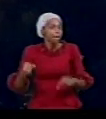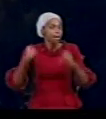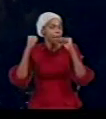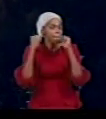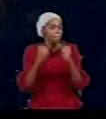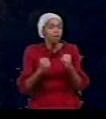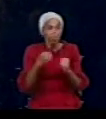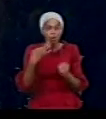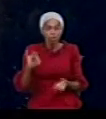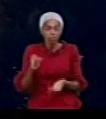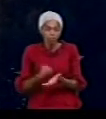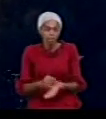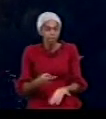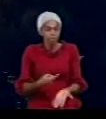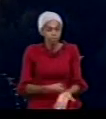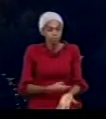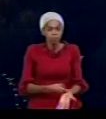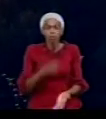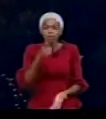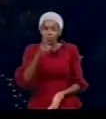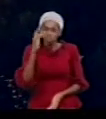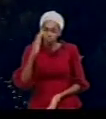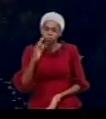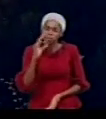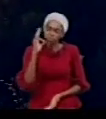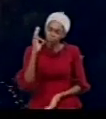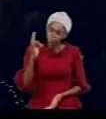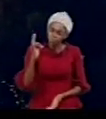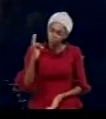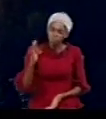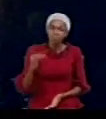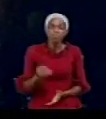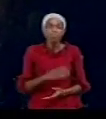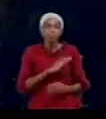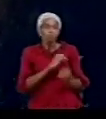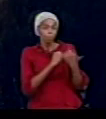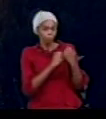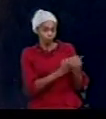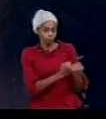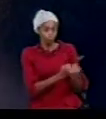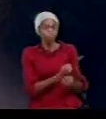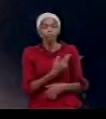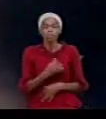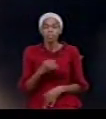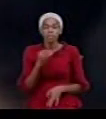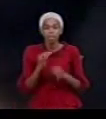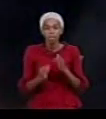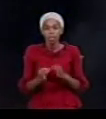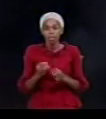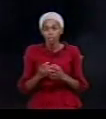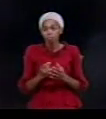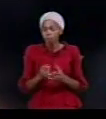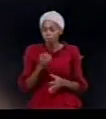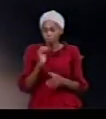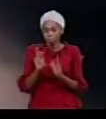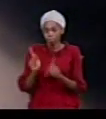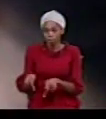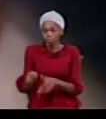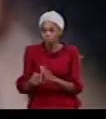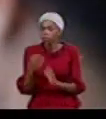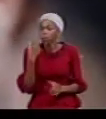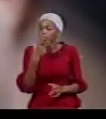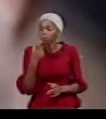of that gospel, you will speak boldly. If you love the person you are talking to, you don't fear